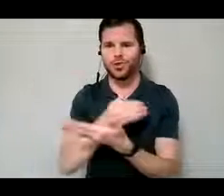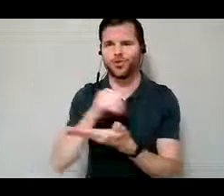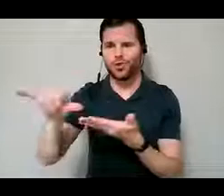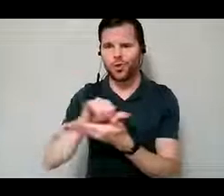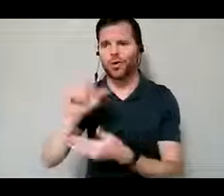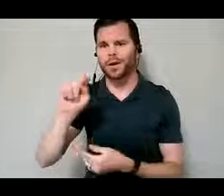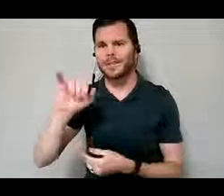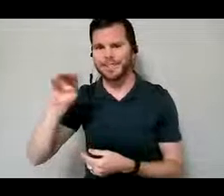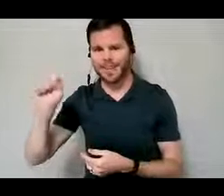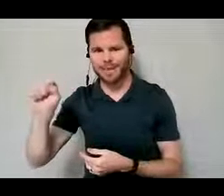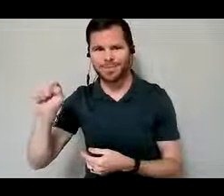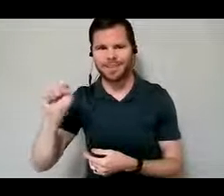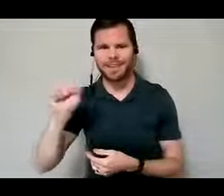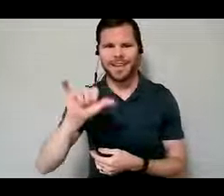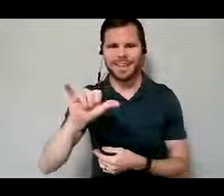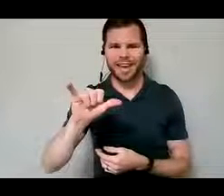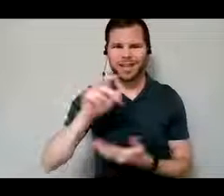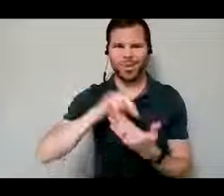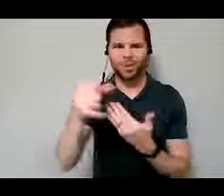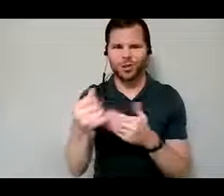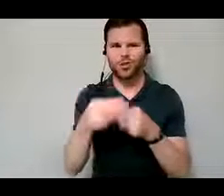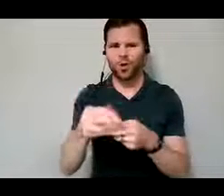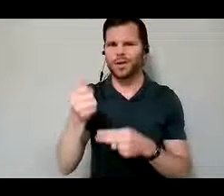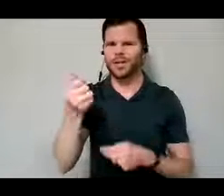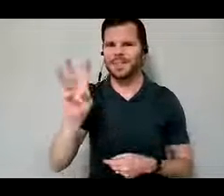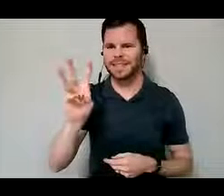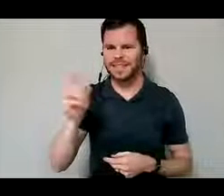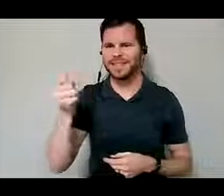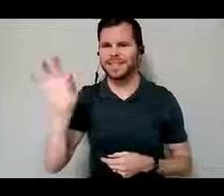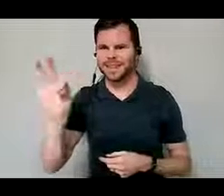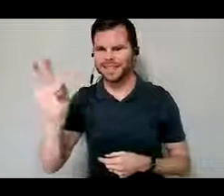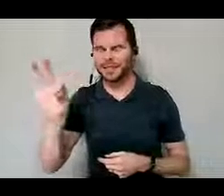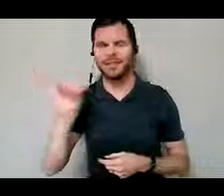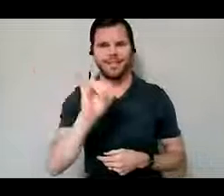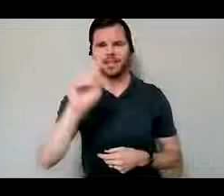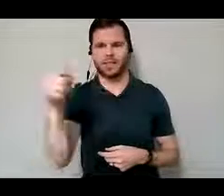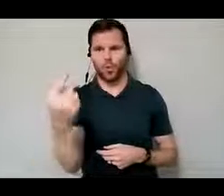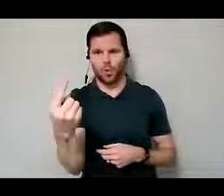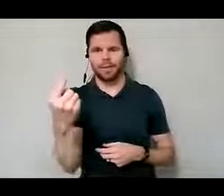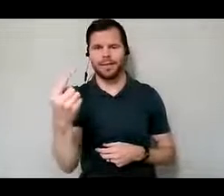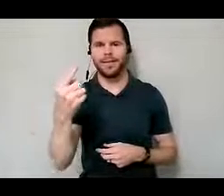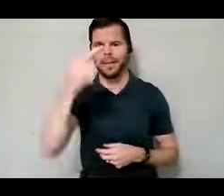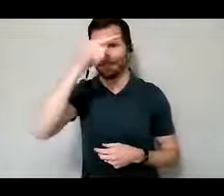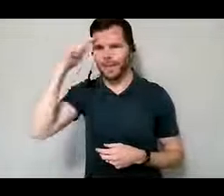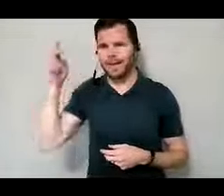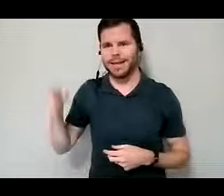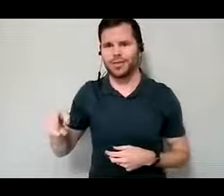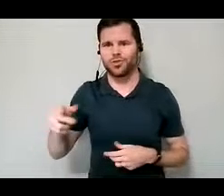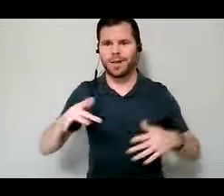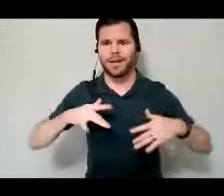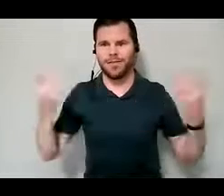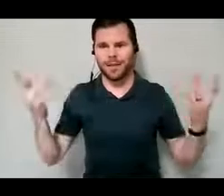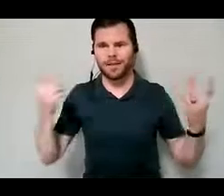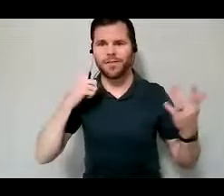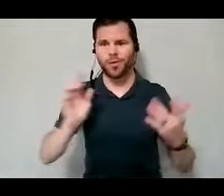this is really the only Black History Month event as a district that we have left. A lot of